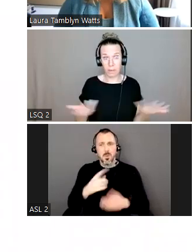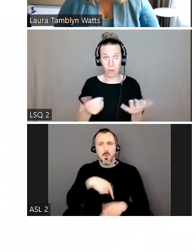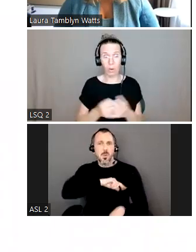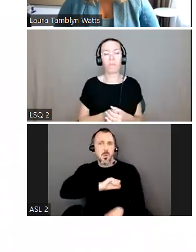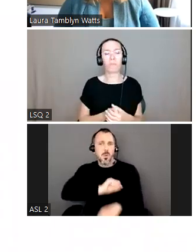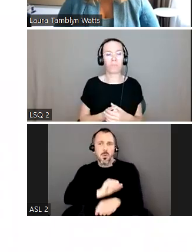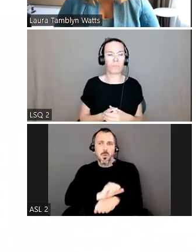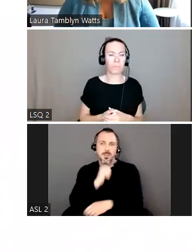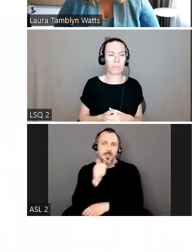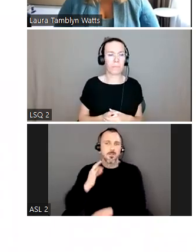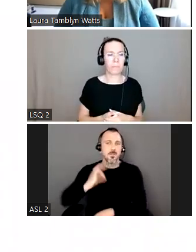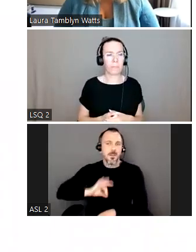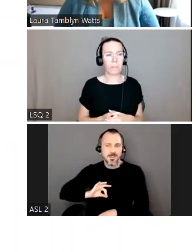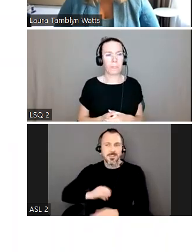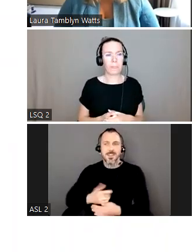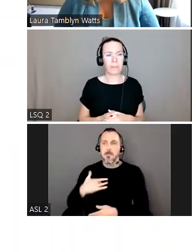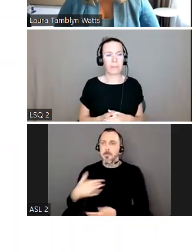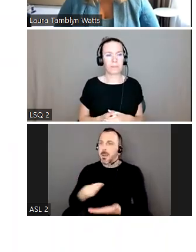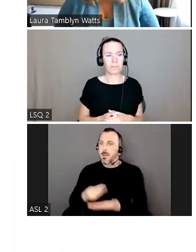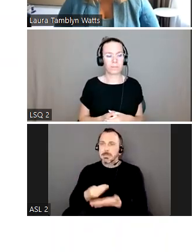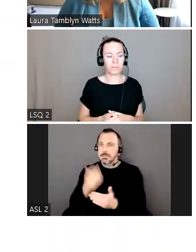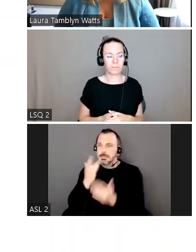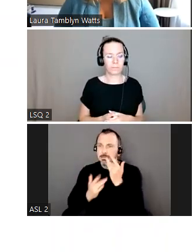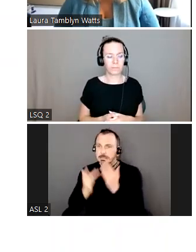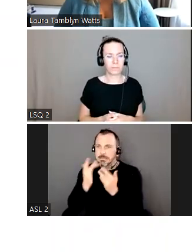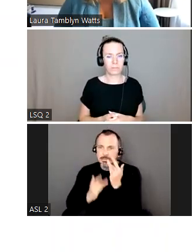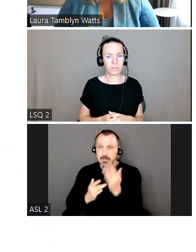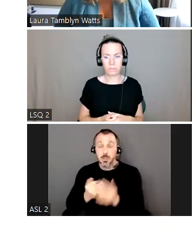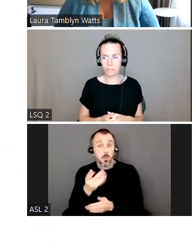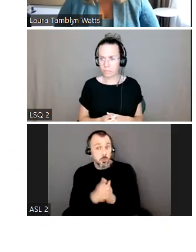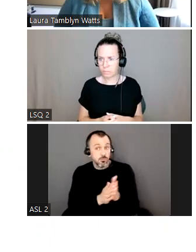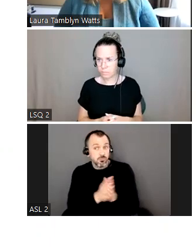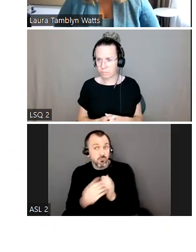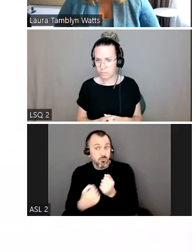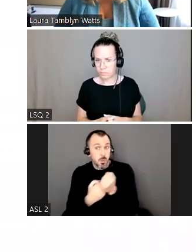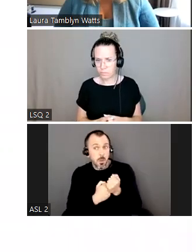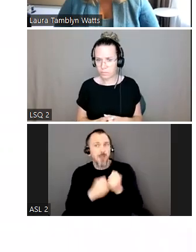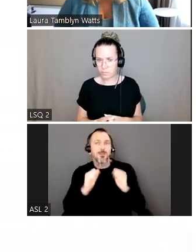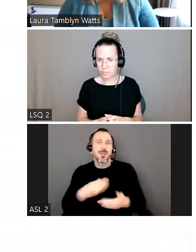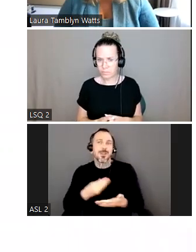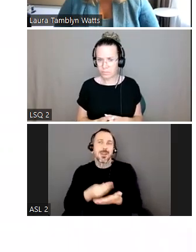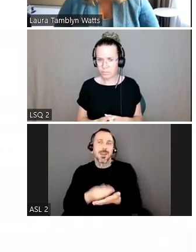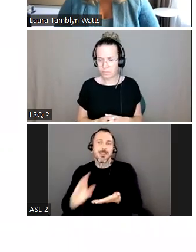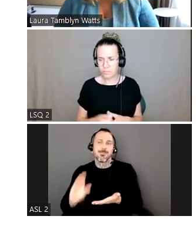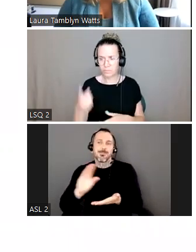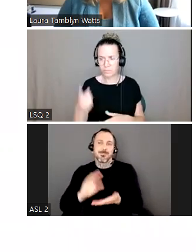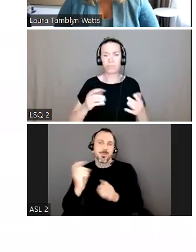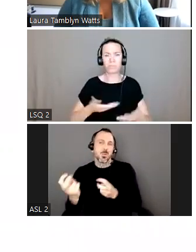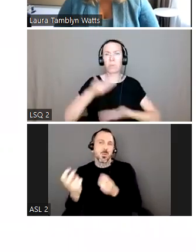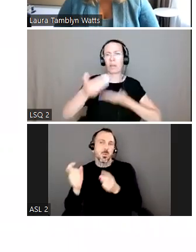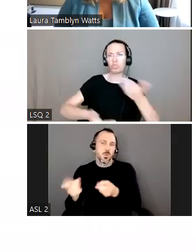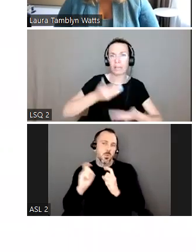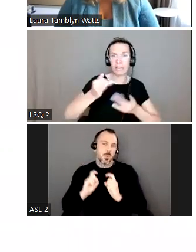sorely overlooked and underfunded. So if you want to support our mission, you can also donate today. We're including the links on the